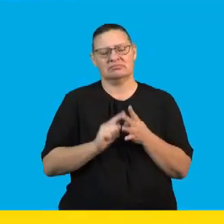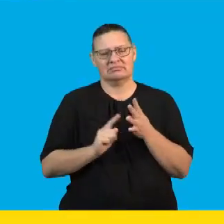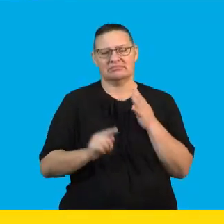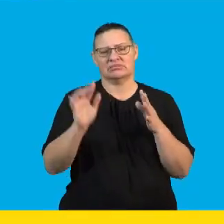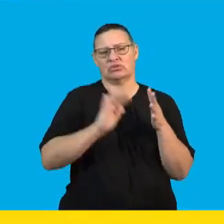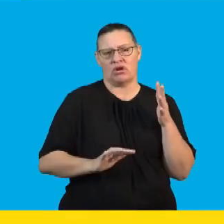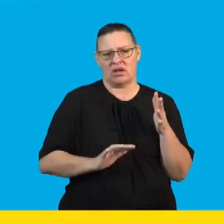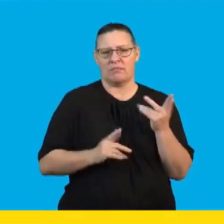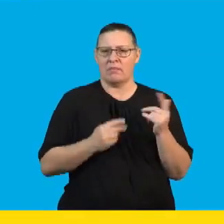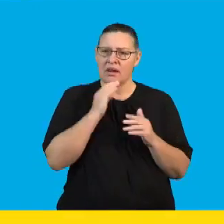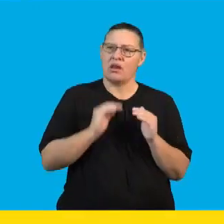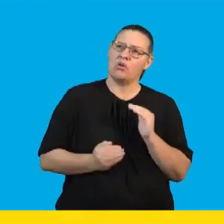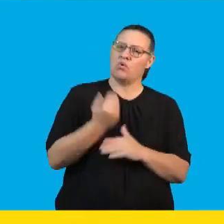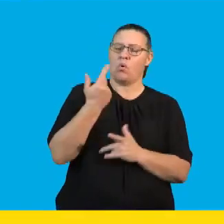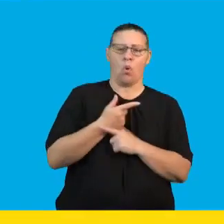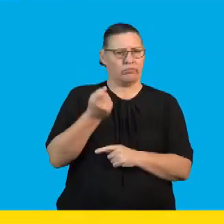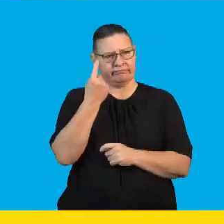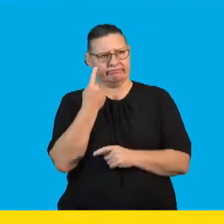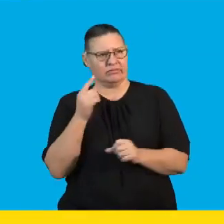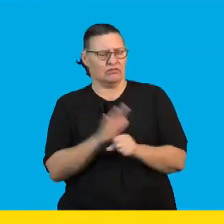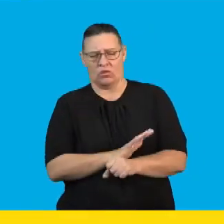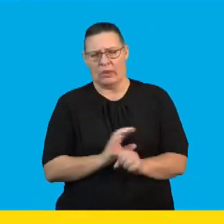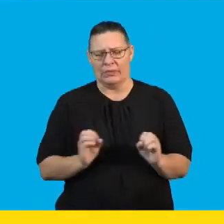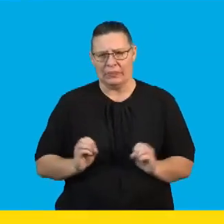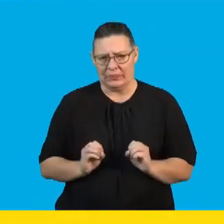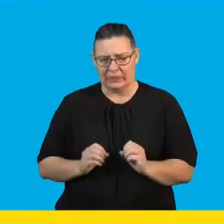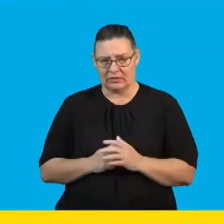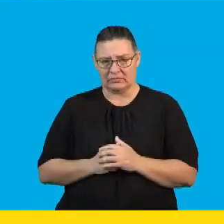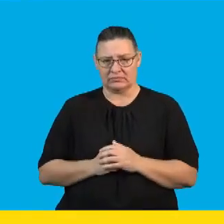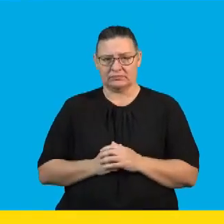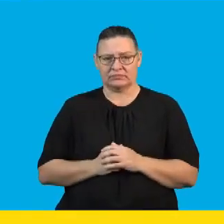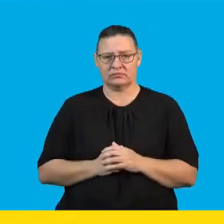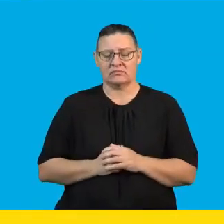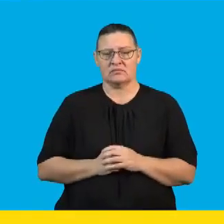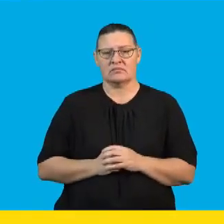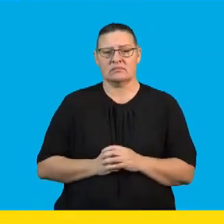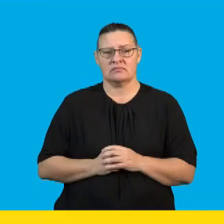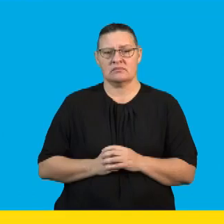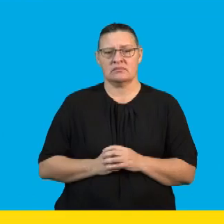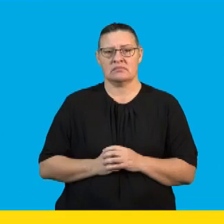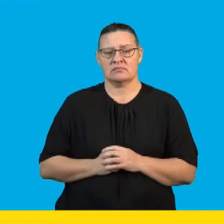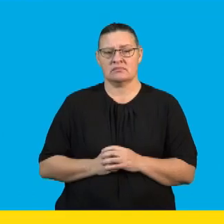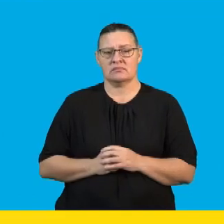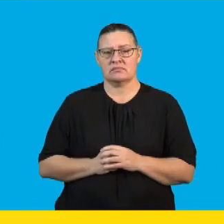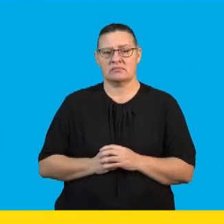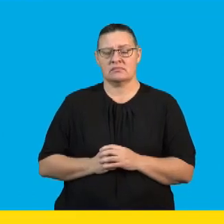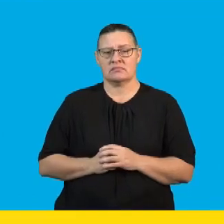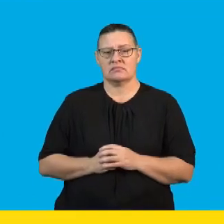given scenario which is new to us or unfamiliar in the examination setup.